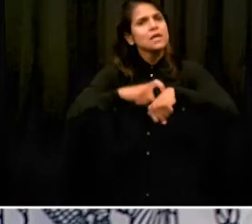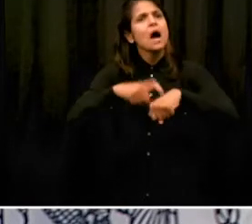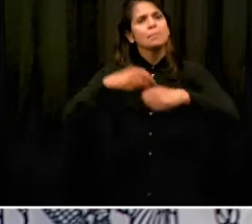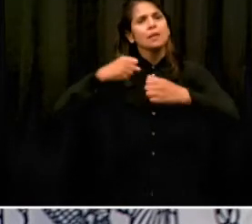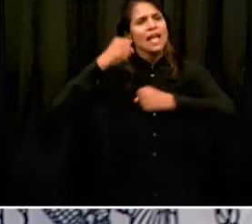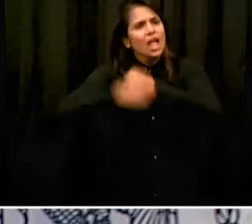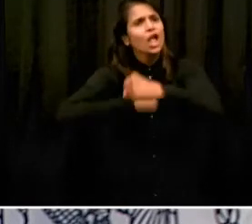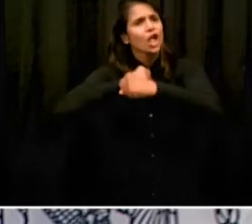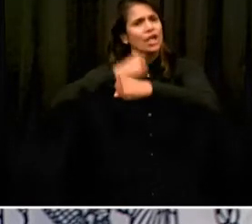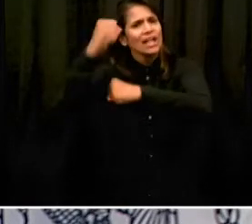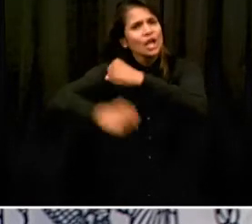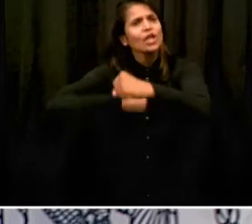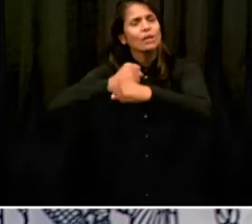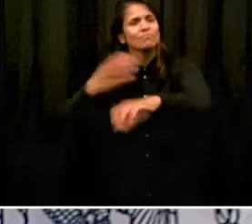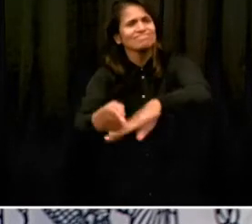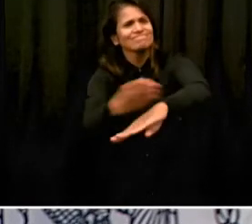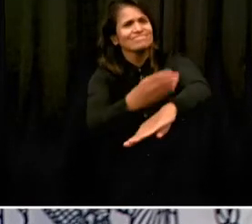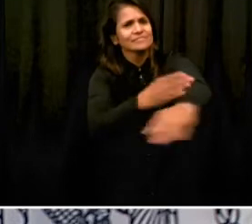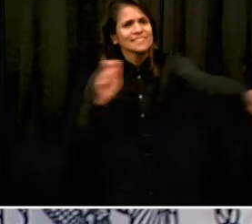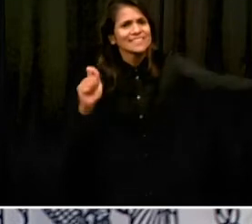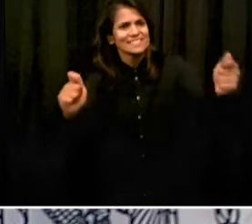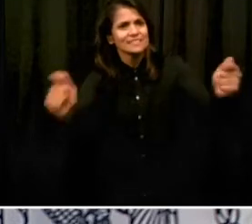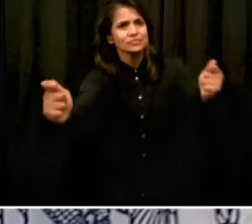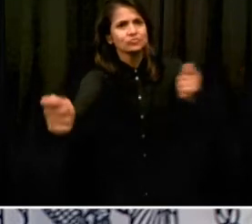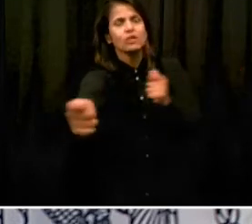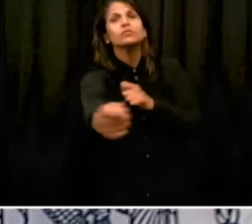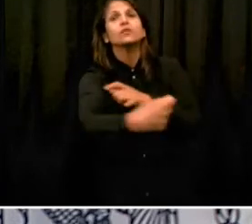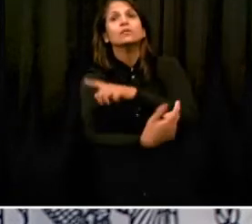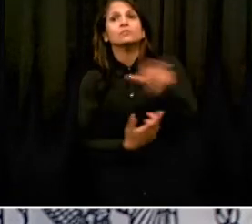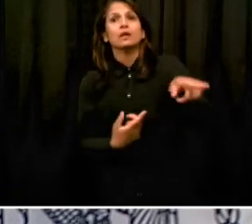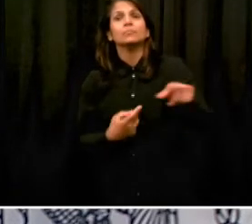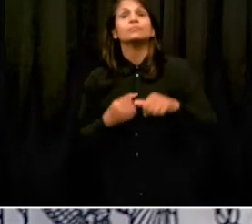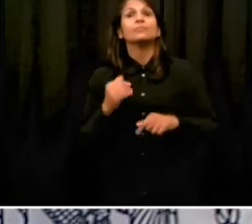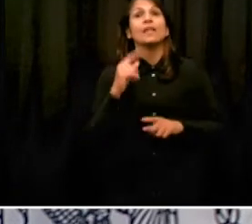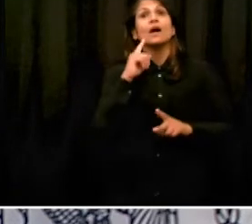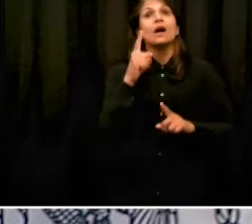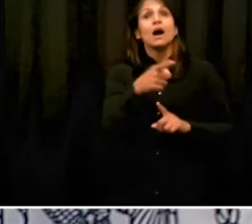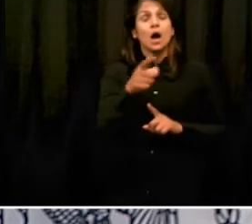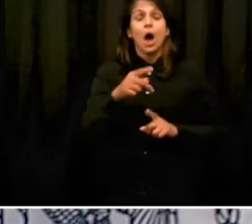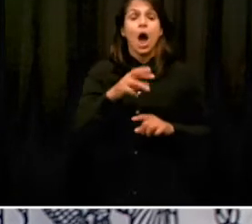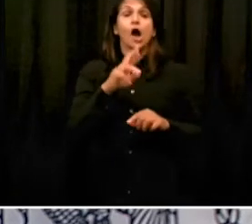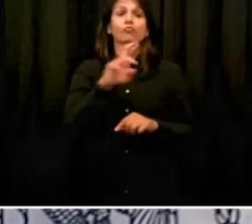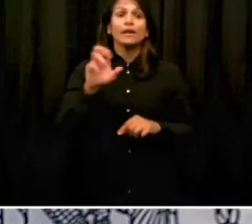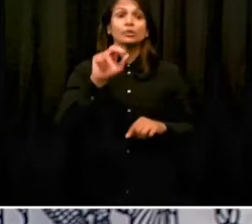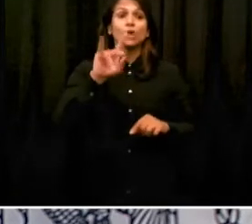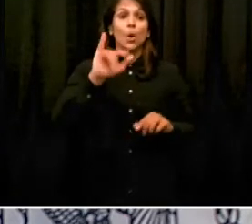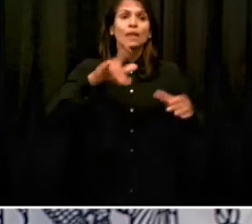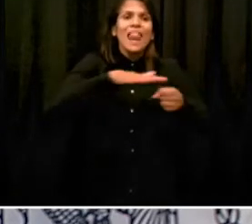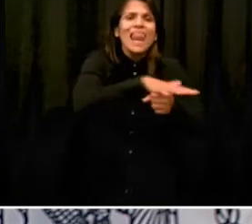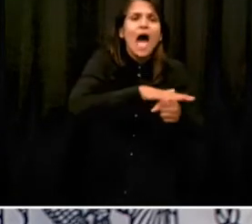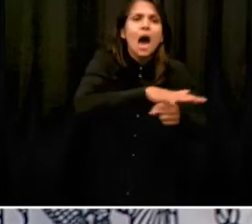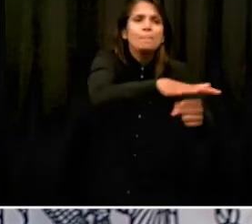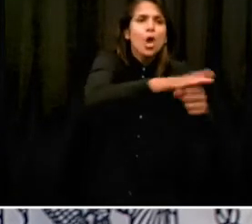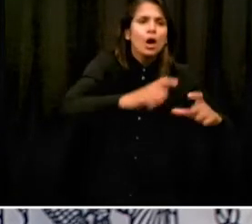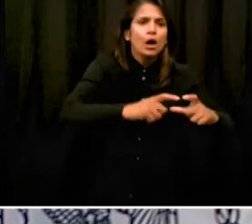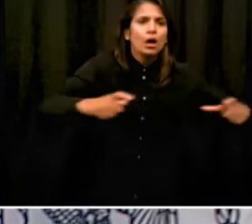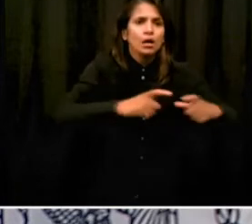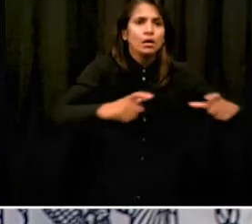in rezonings is with our capital budget where there's less stress. But where we put our dollars is into affordable